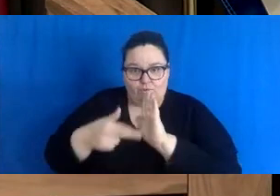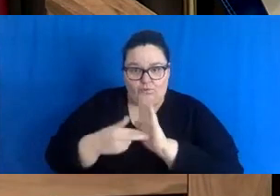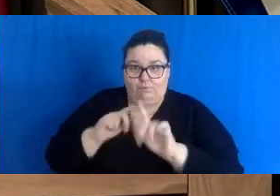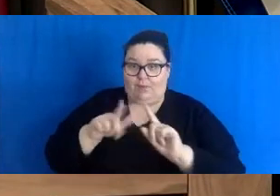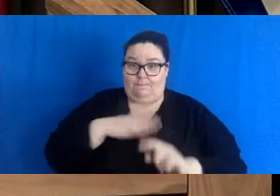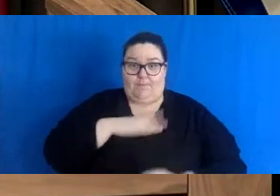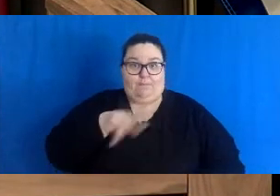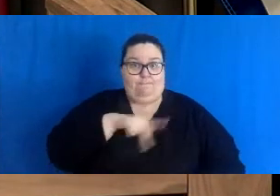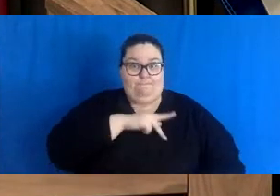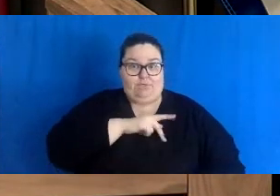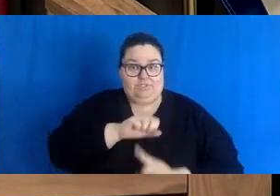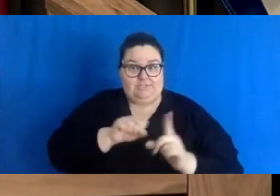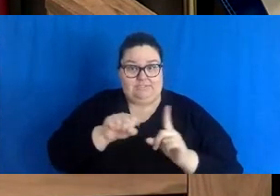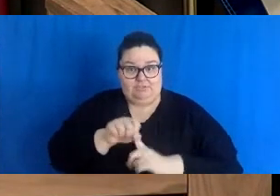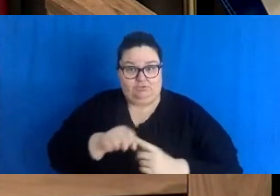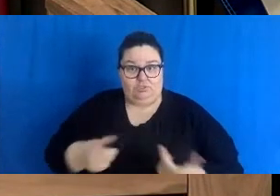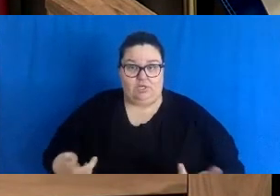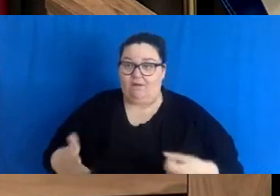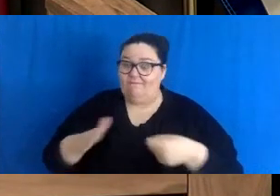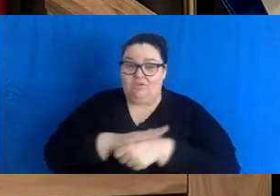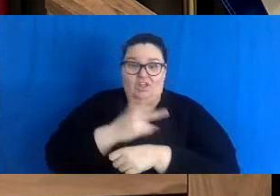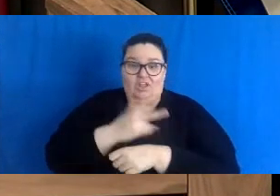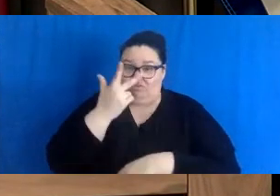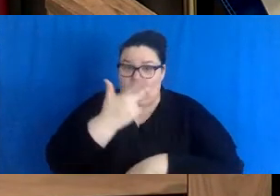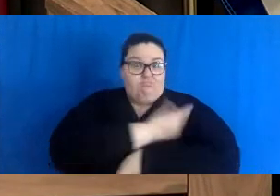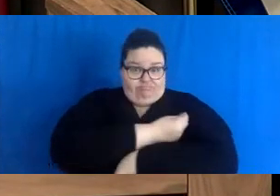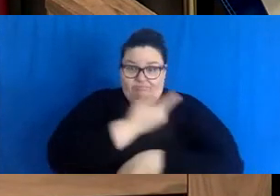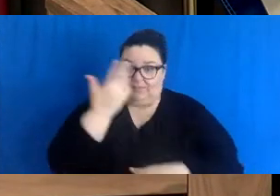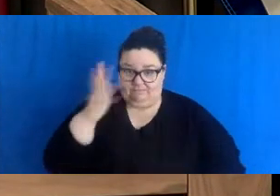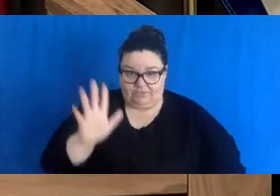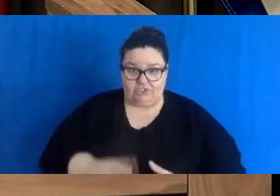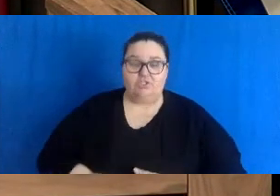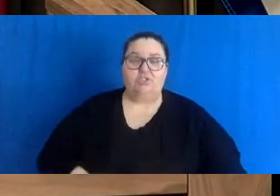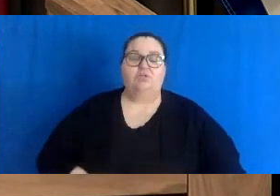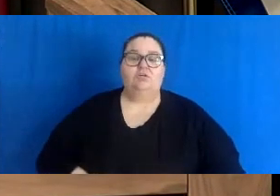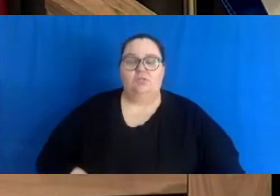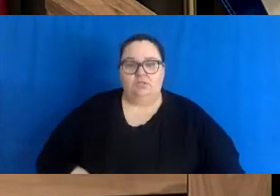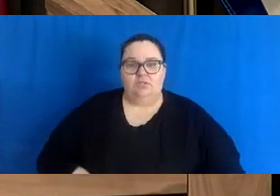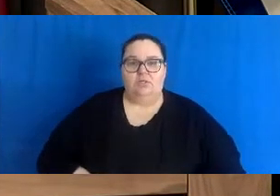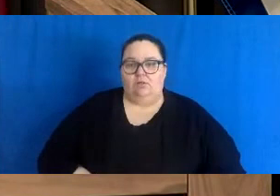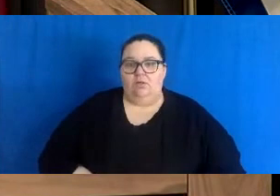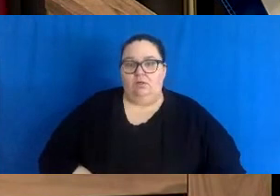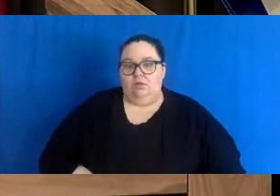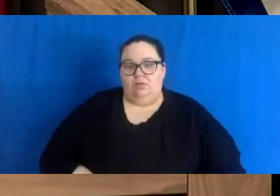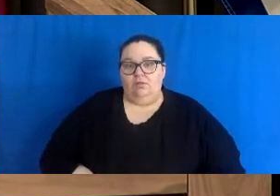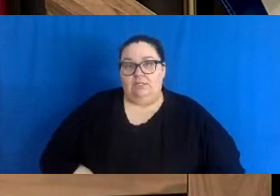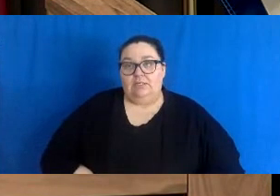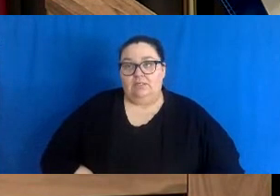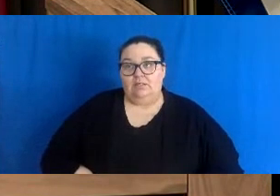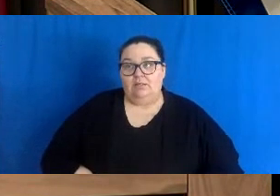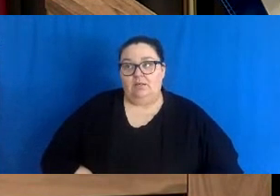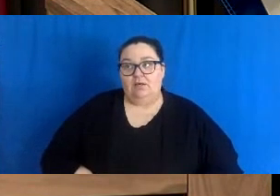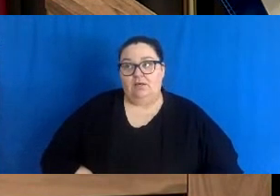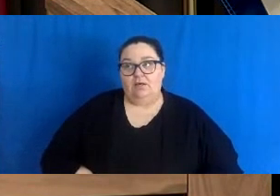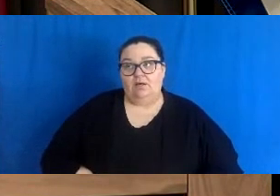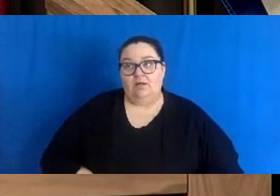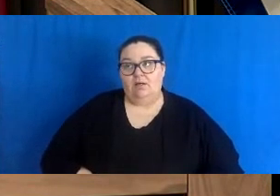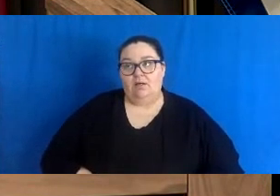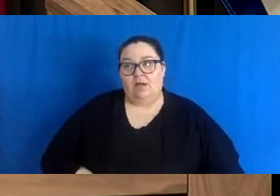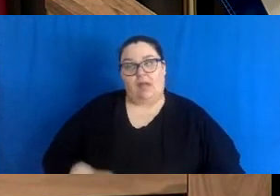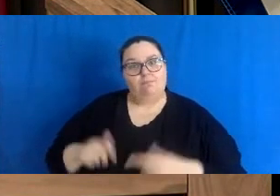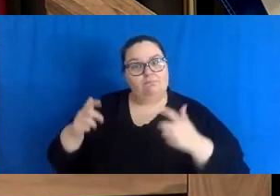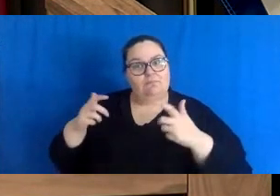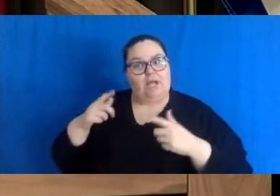personal situation, I was fully vaccinated. I received a booster. And I would think, you know, I'd like to think it would be an encouragement for